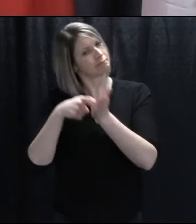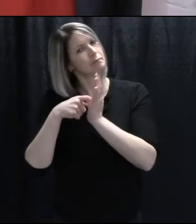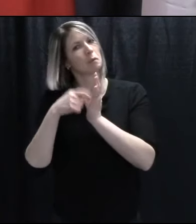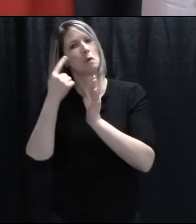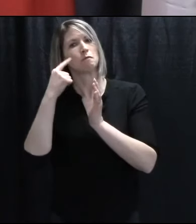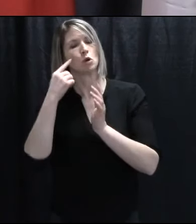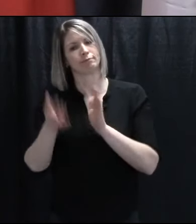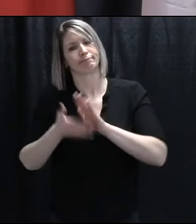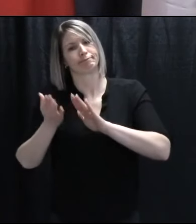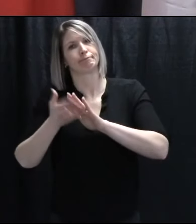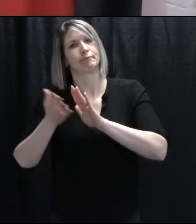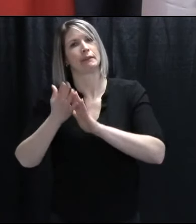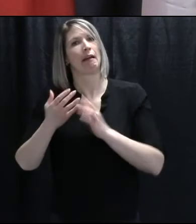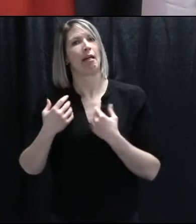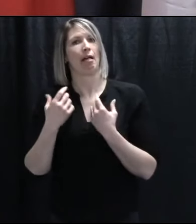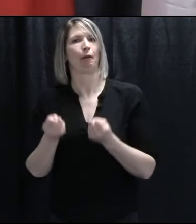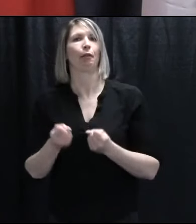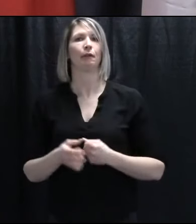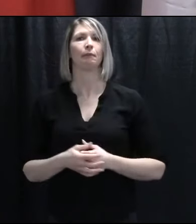Thank you.